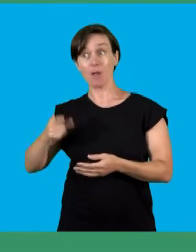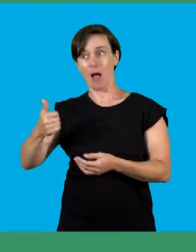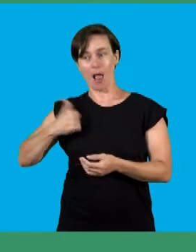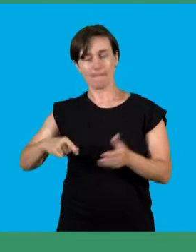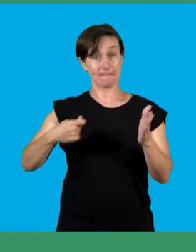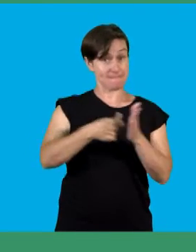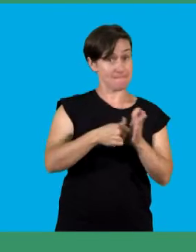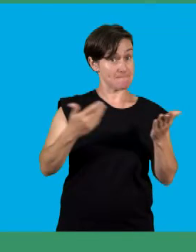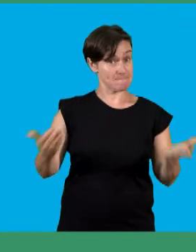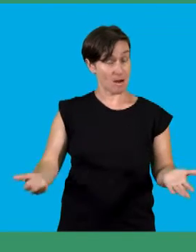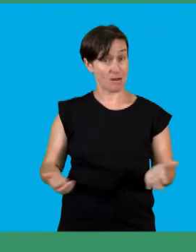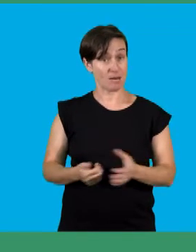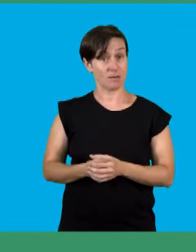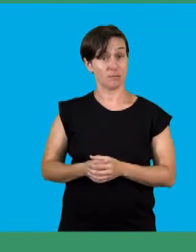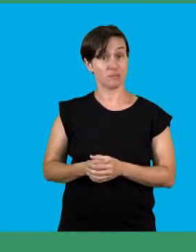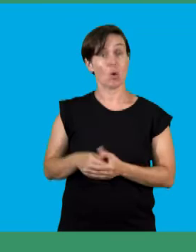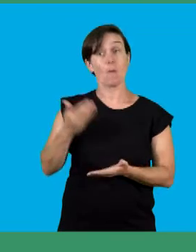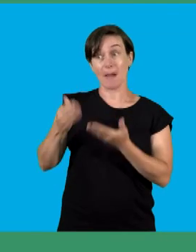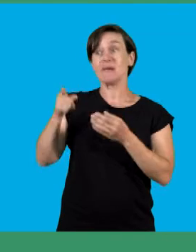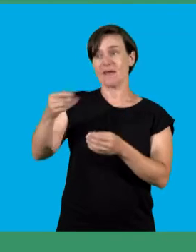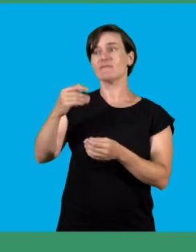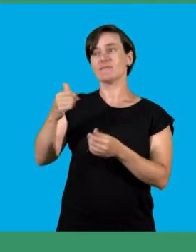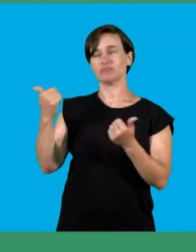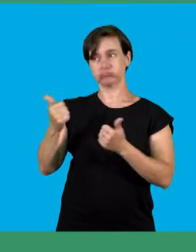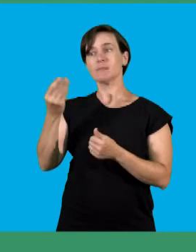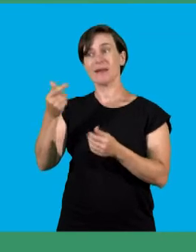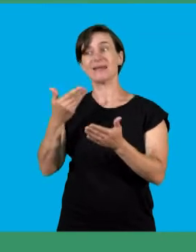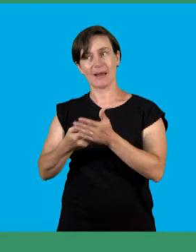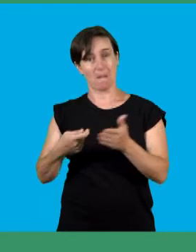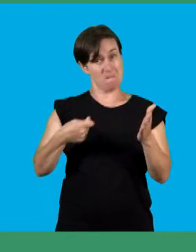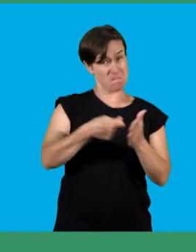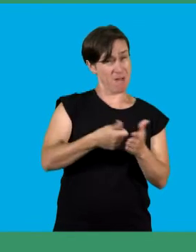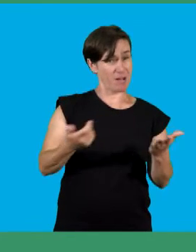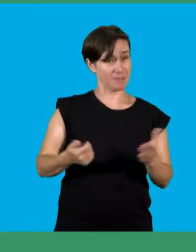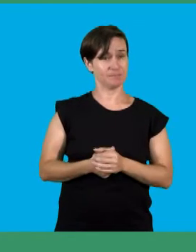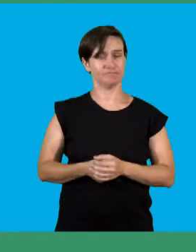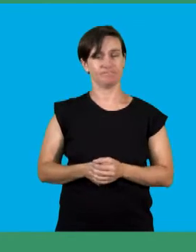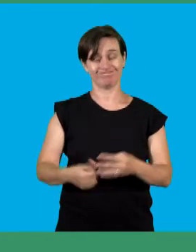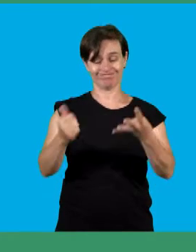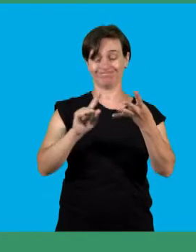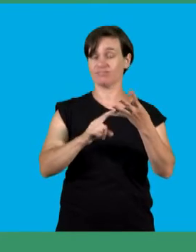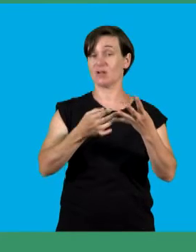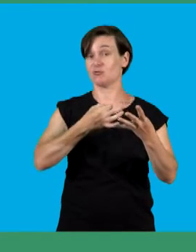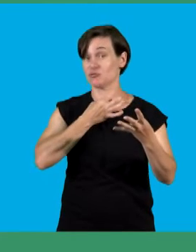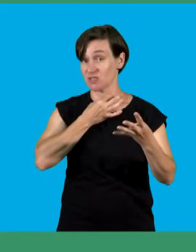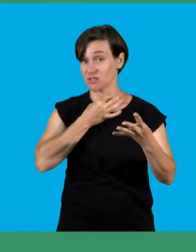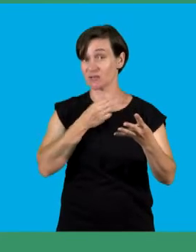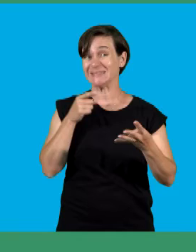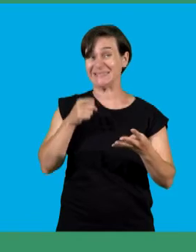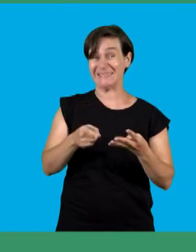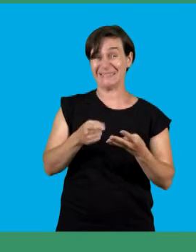or service or who have the cash or credit facilities to do so. We moved on to the term